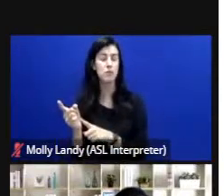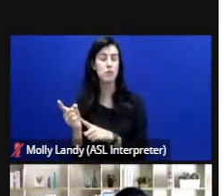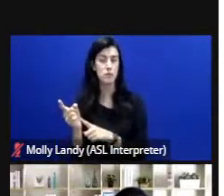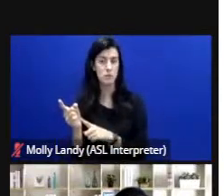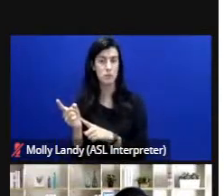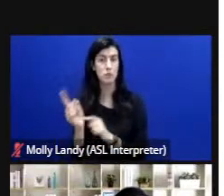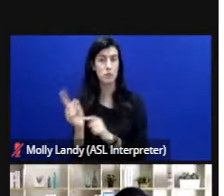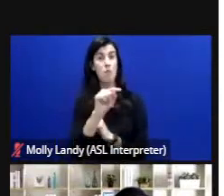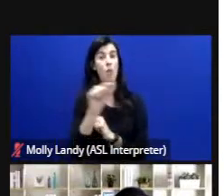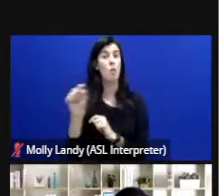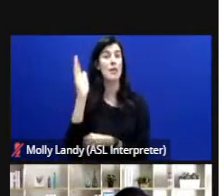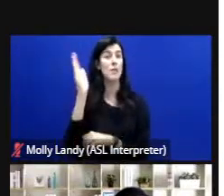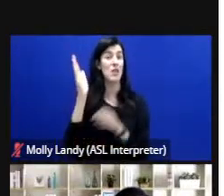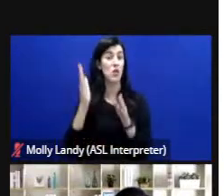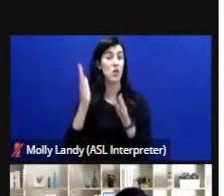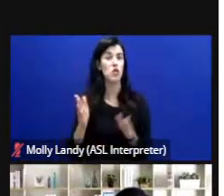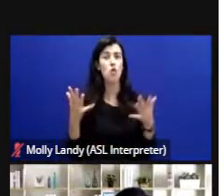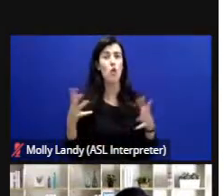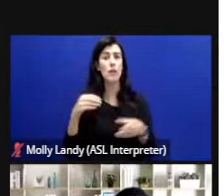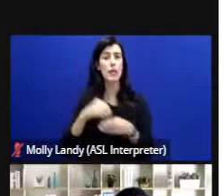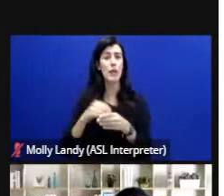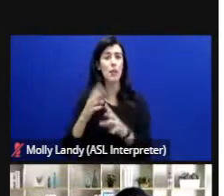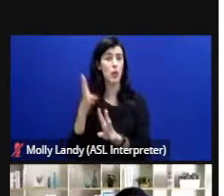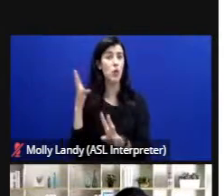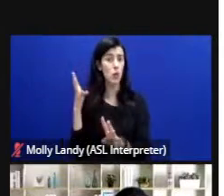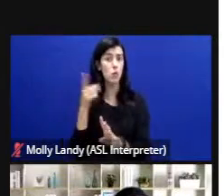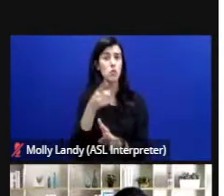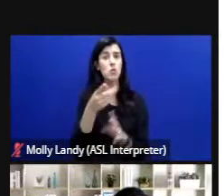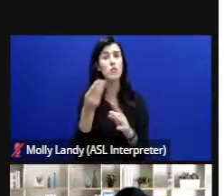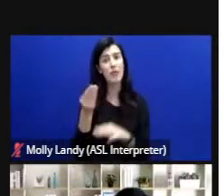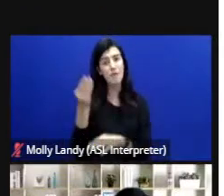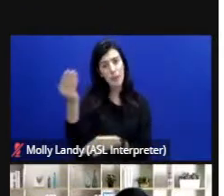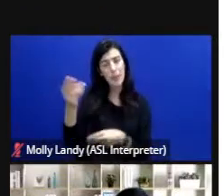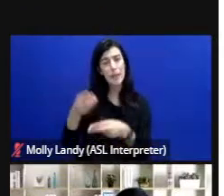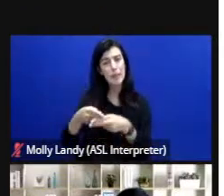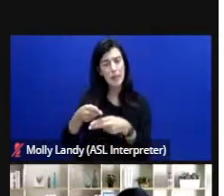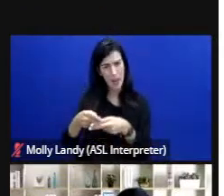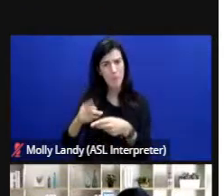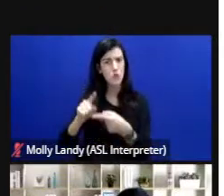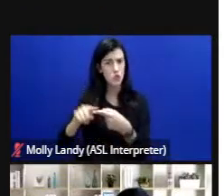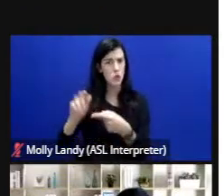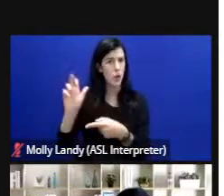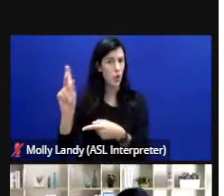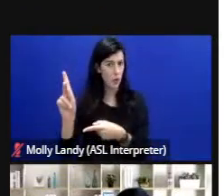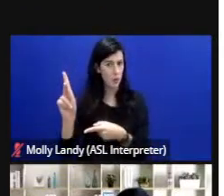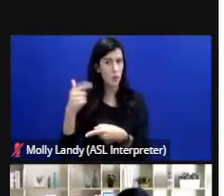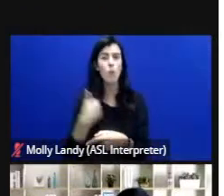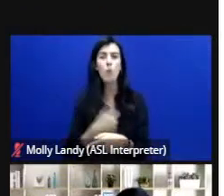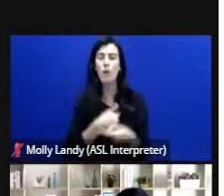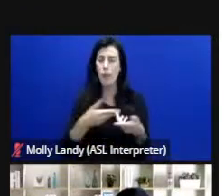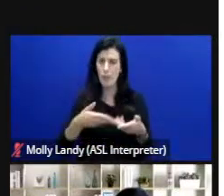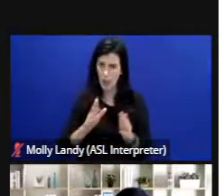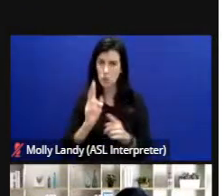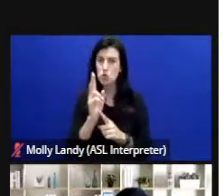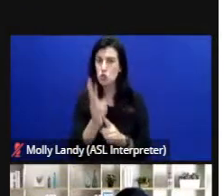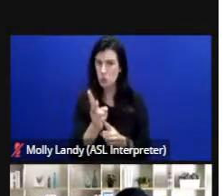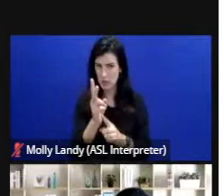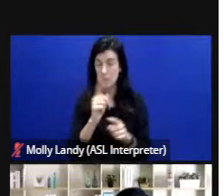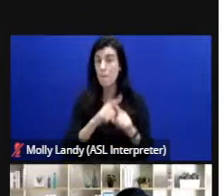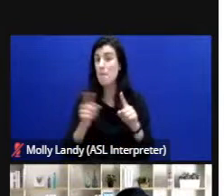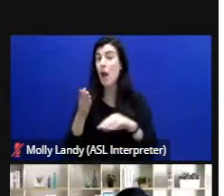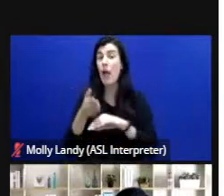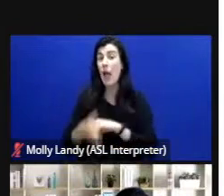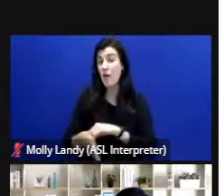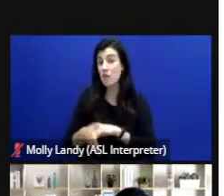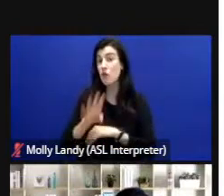that are already in the queue, you've given your name to our clerk. We will allow you 2 minutes, but in 45 minutes, we will move